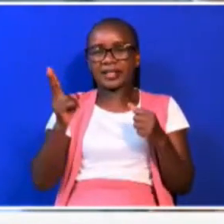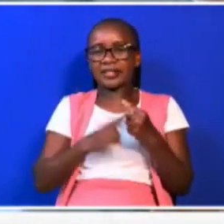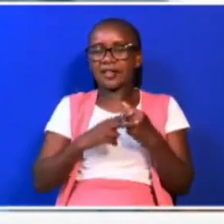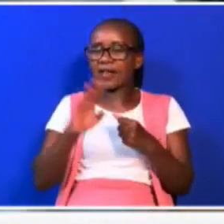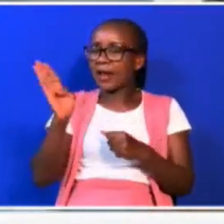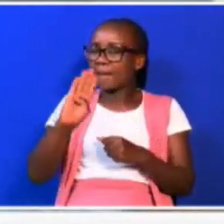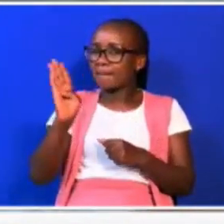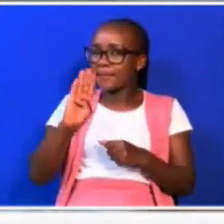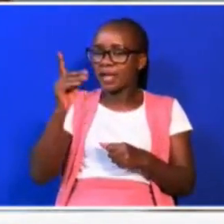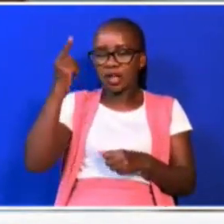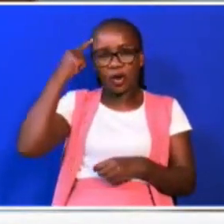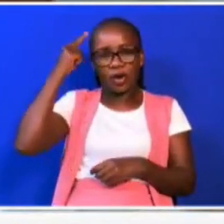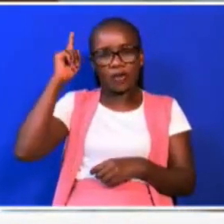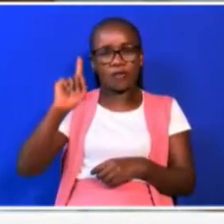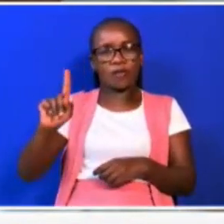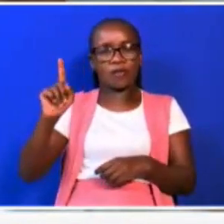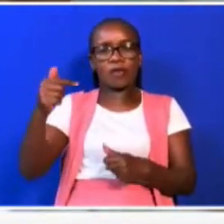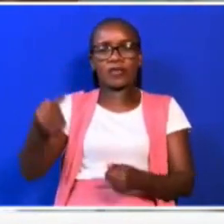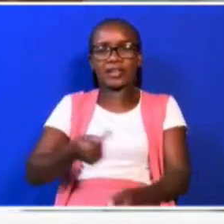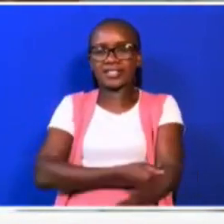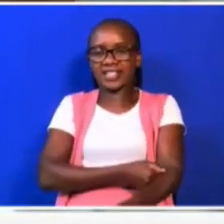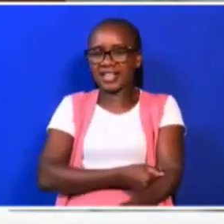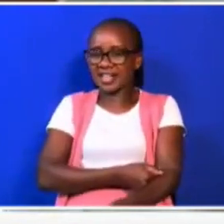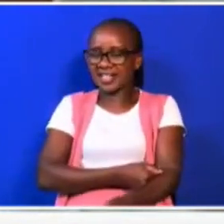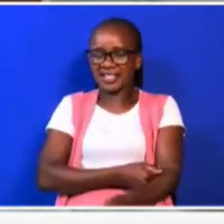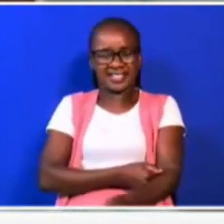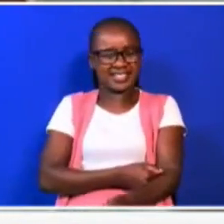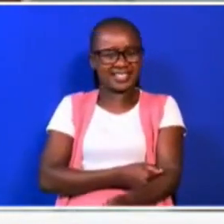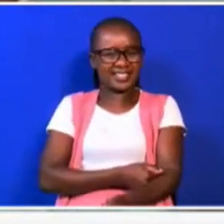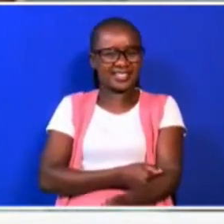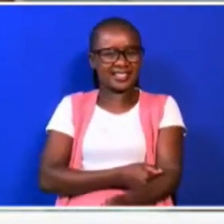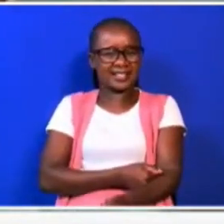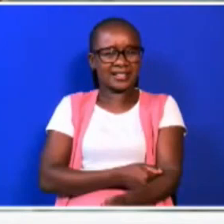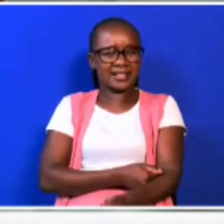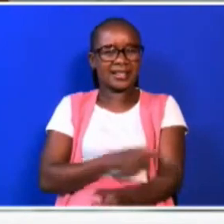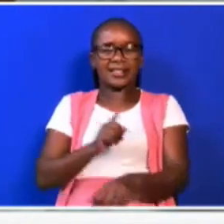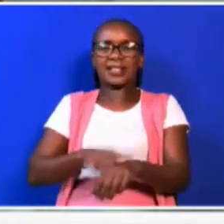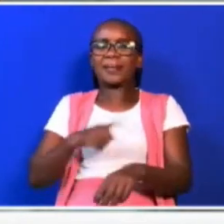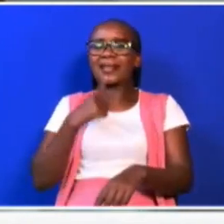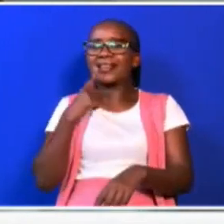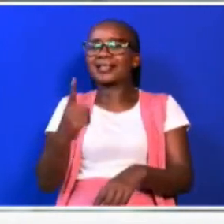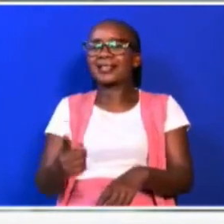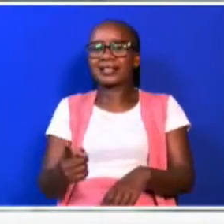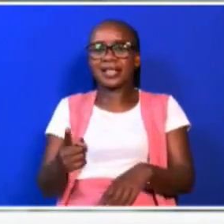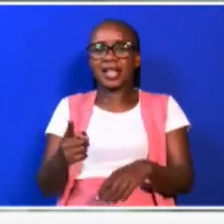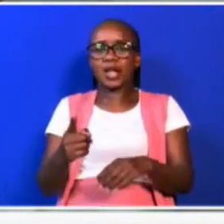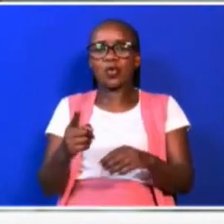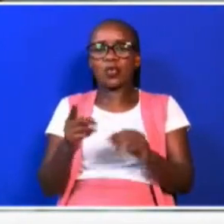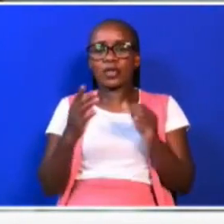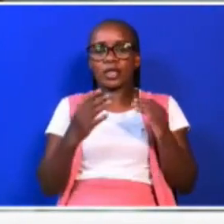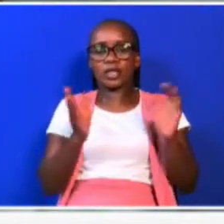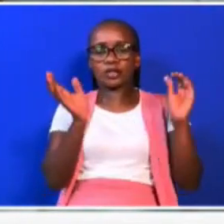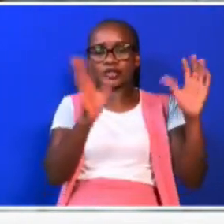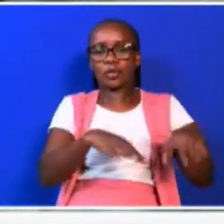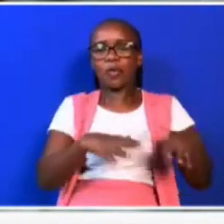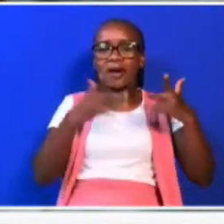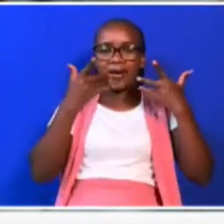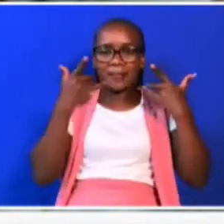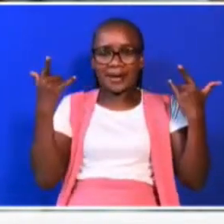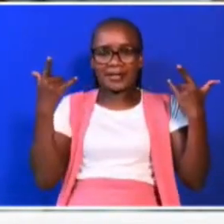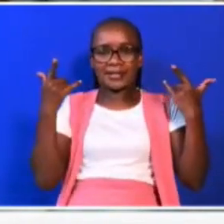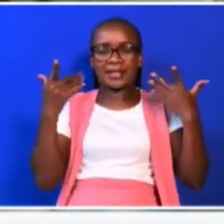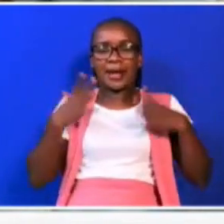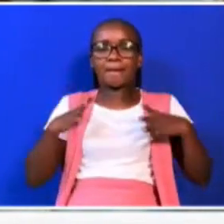billion shillings for vaccination does not make sense at all. When they said that we drop our masks,